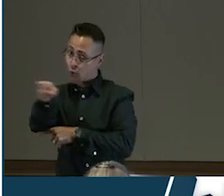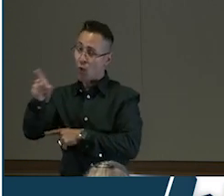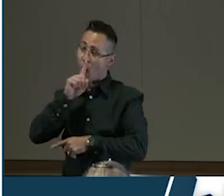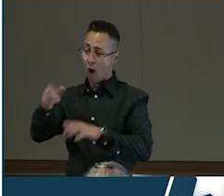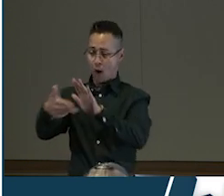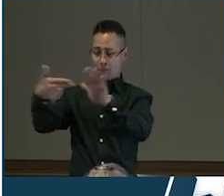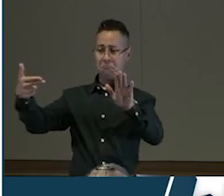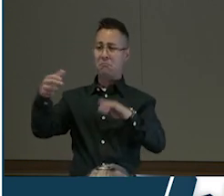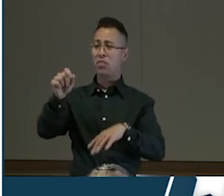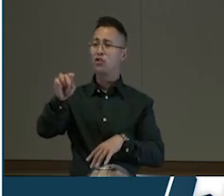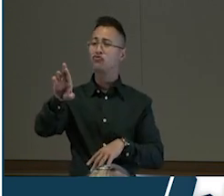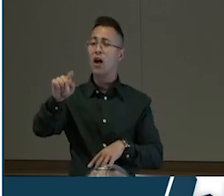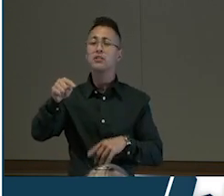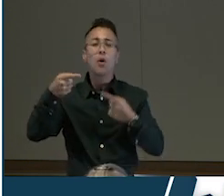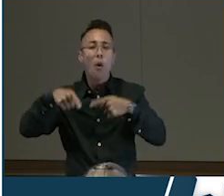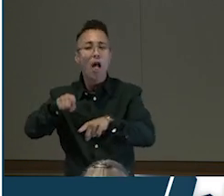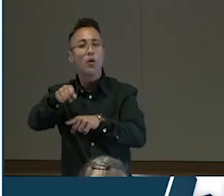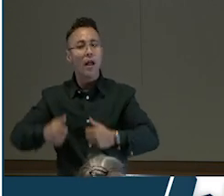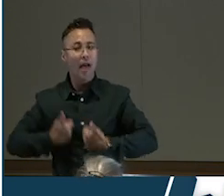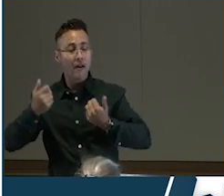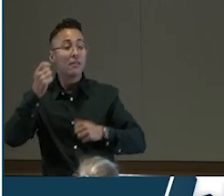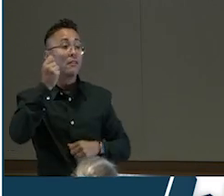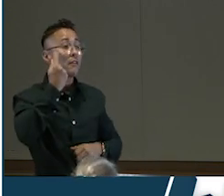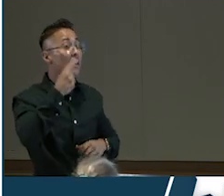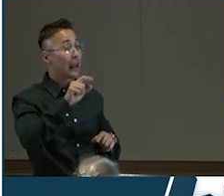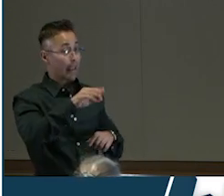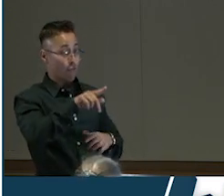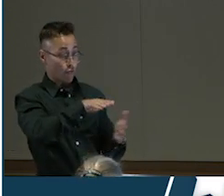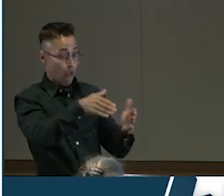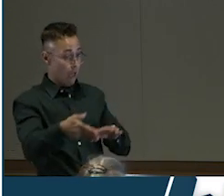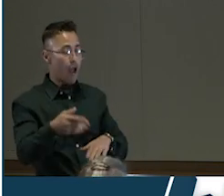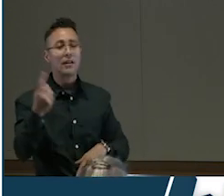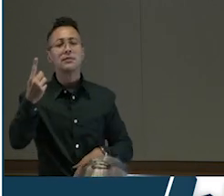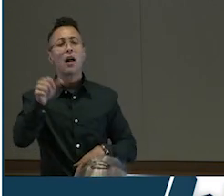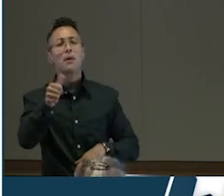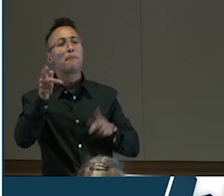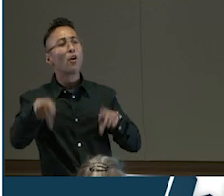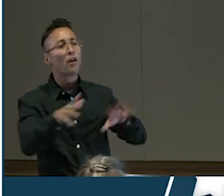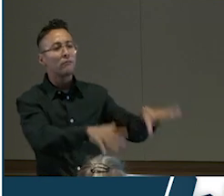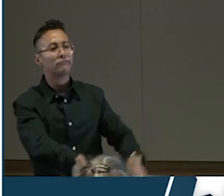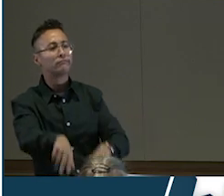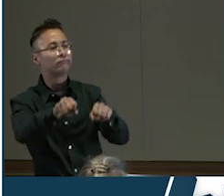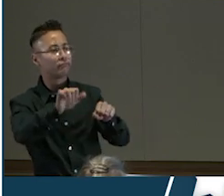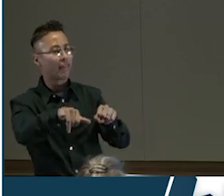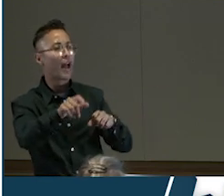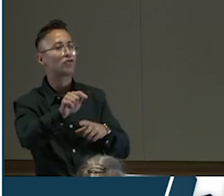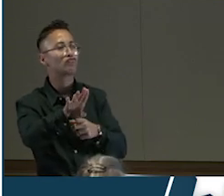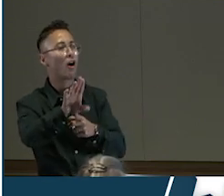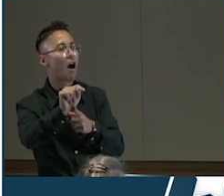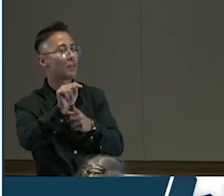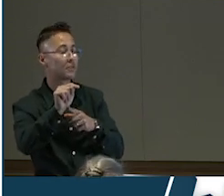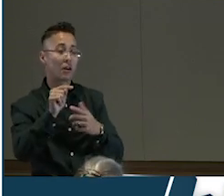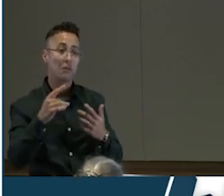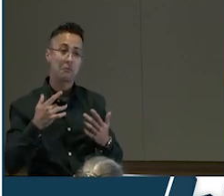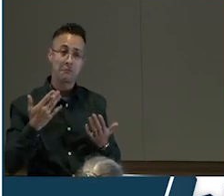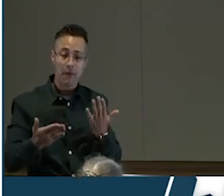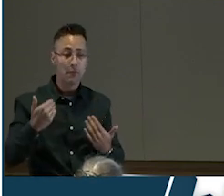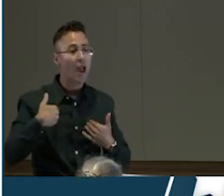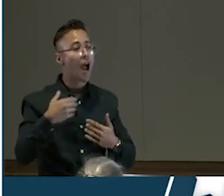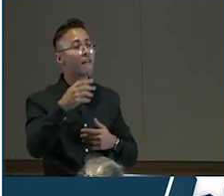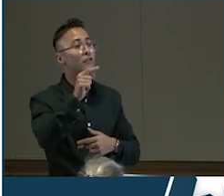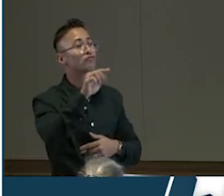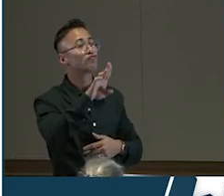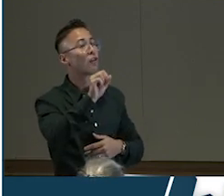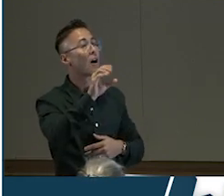alive. When you're not here, someone has to operate that trust, right? So generally you either end up with a trust